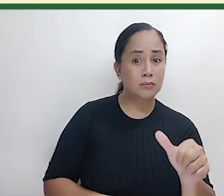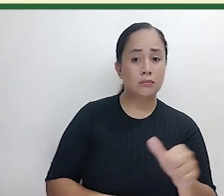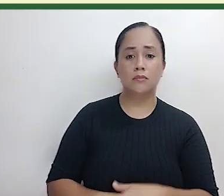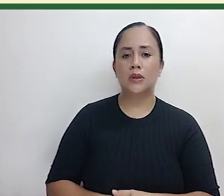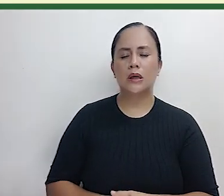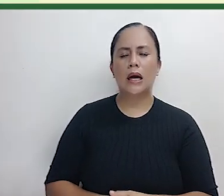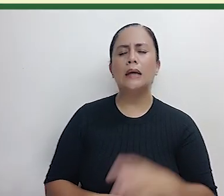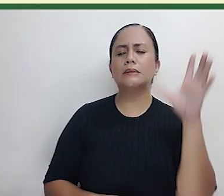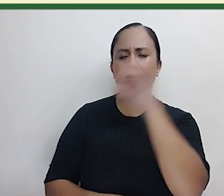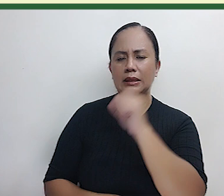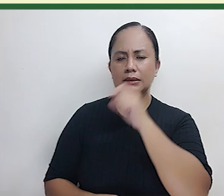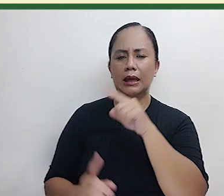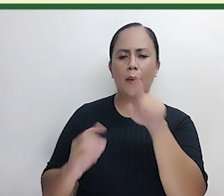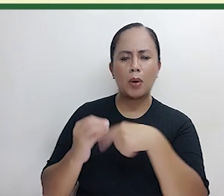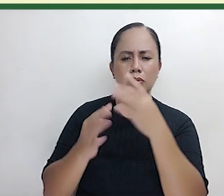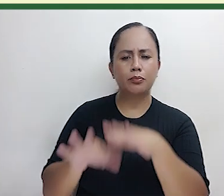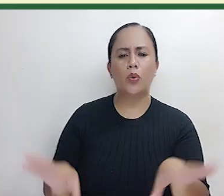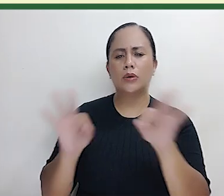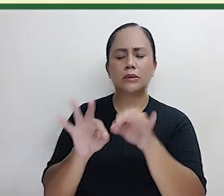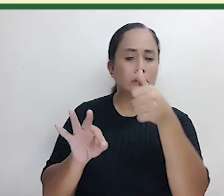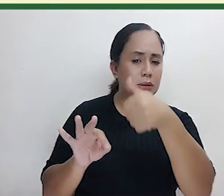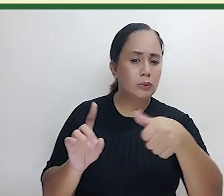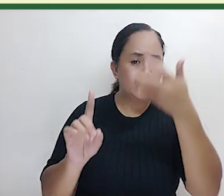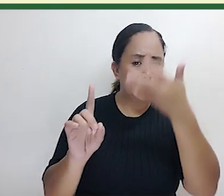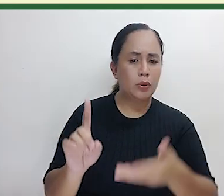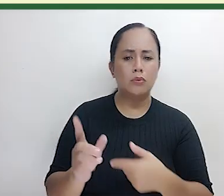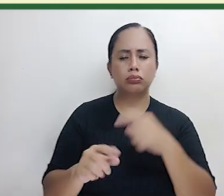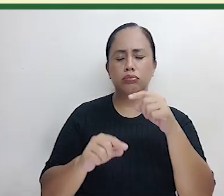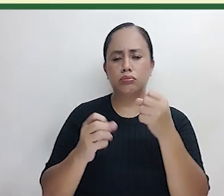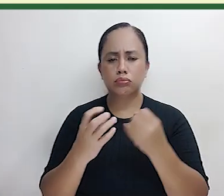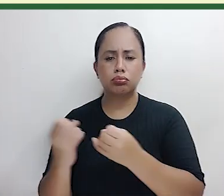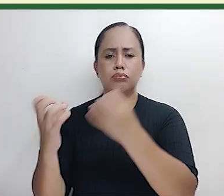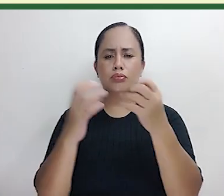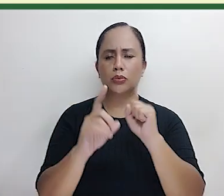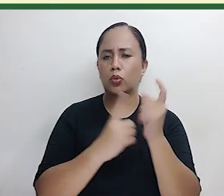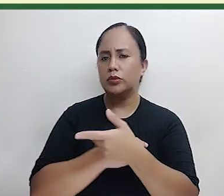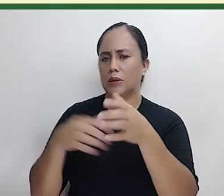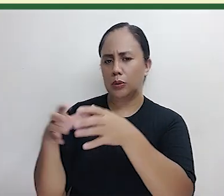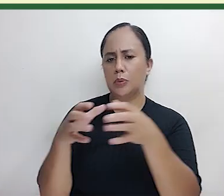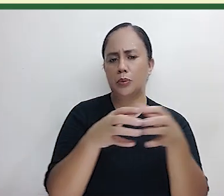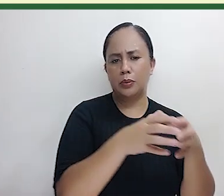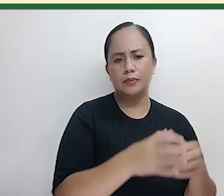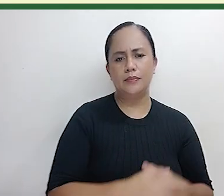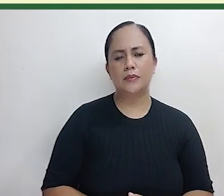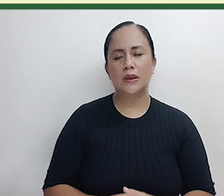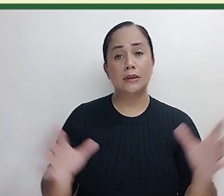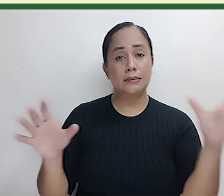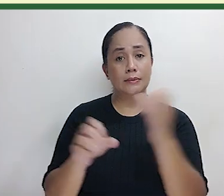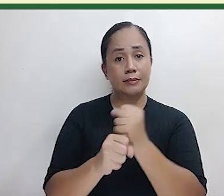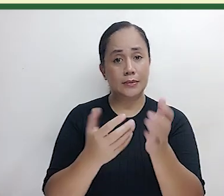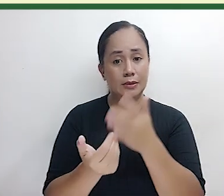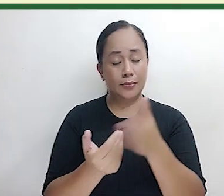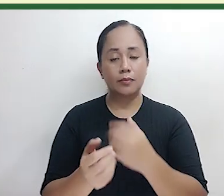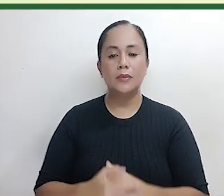it isn't: assumptions regarding the importance of any one or multiple social categories.